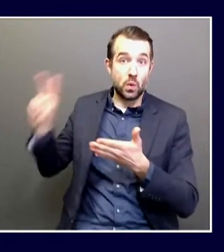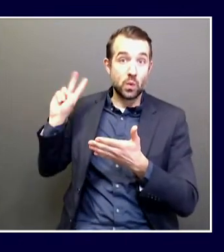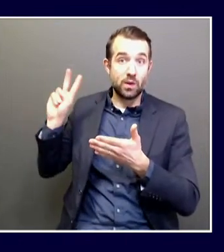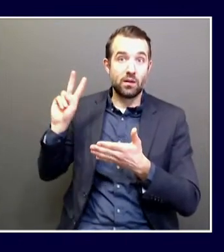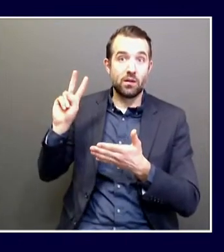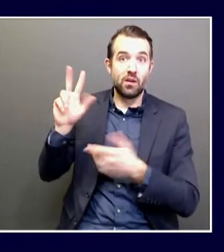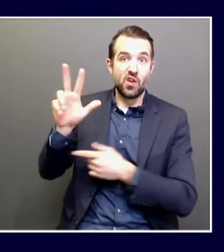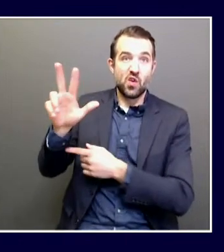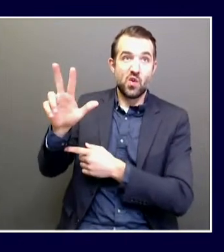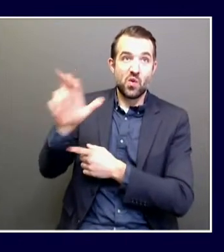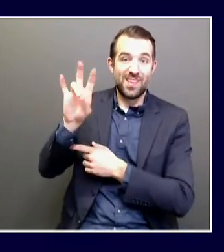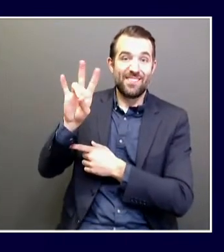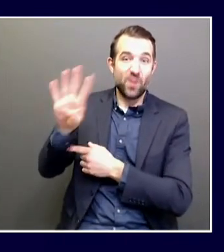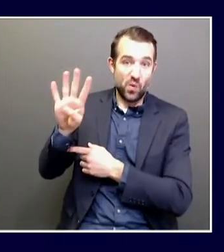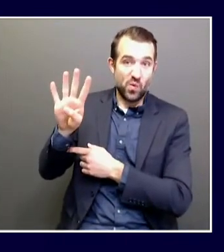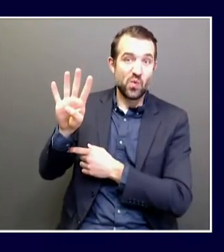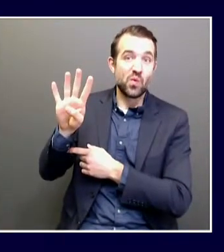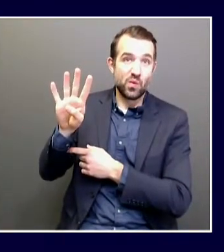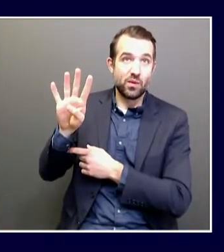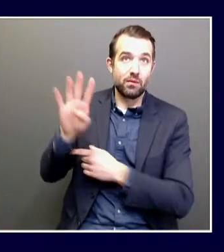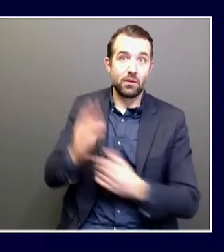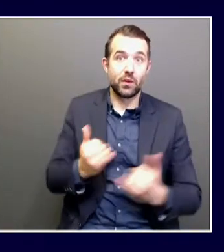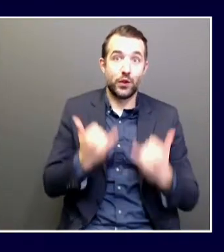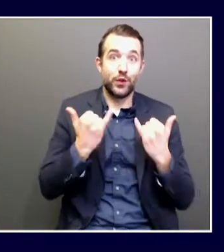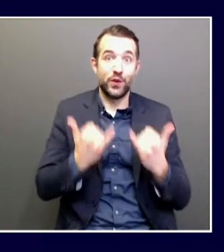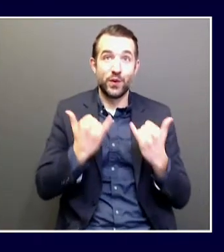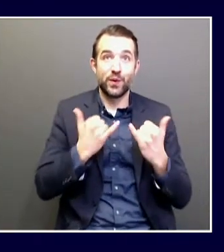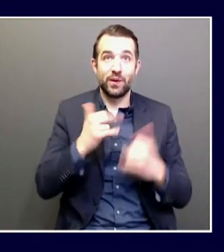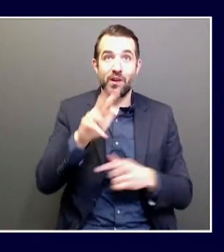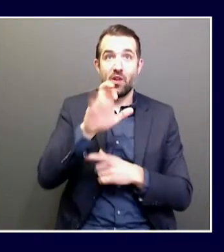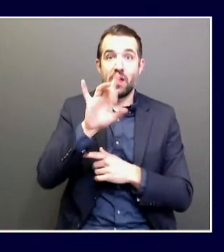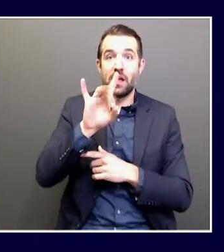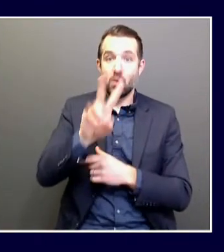at 382. Of those 382,